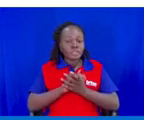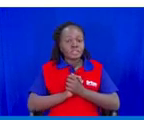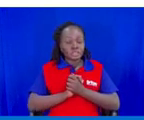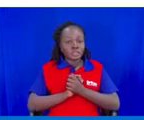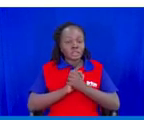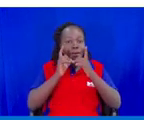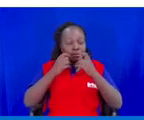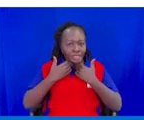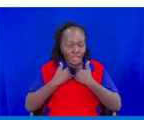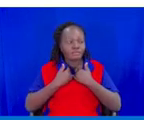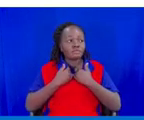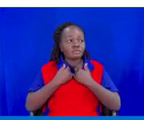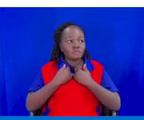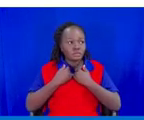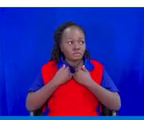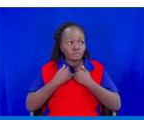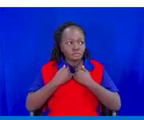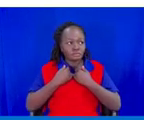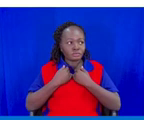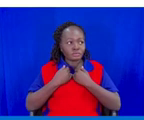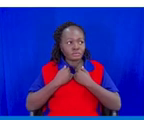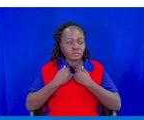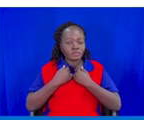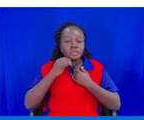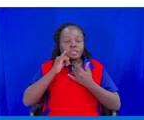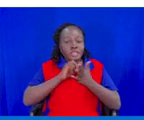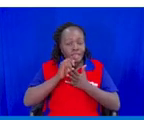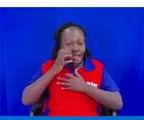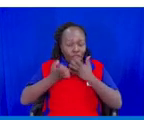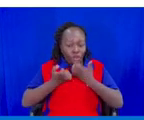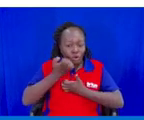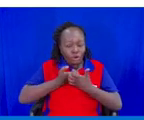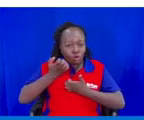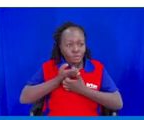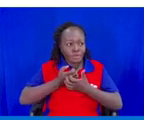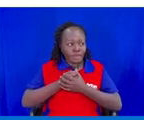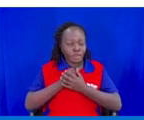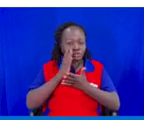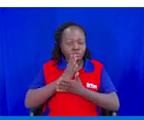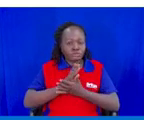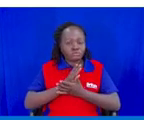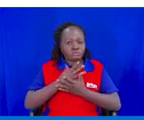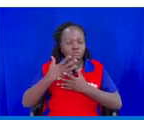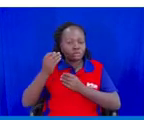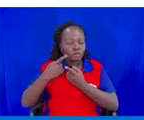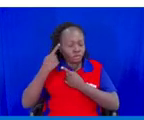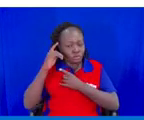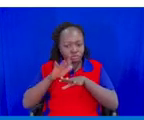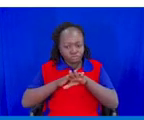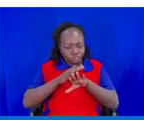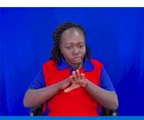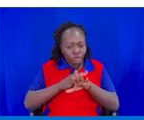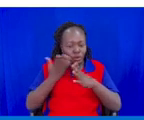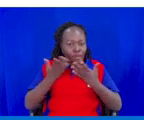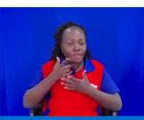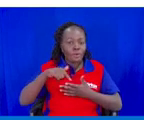the picture we have, and rightly so, is that the economy is really headed for a slowdown, whereby